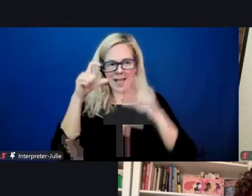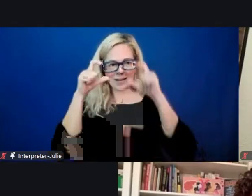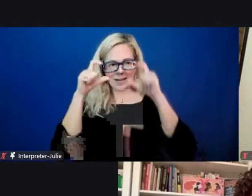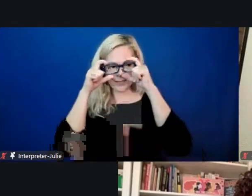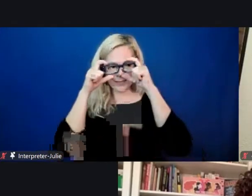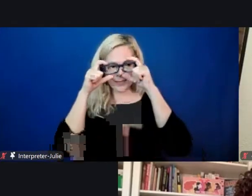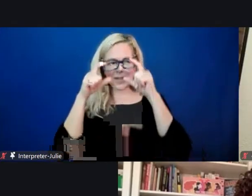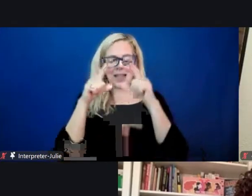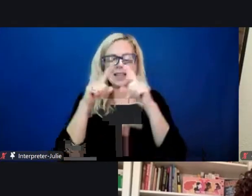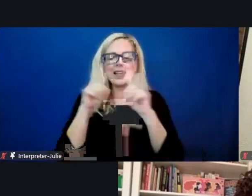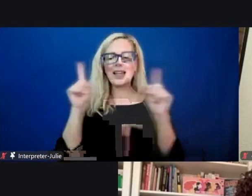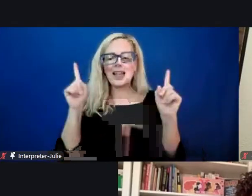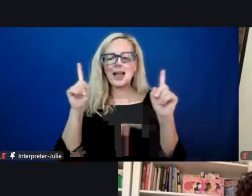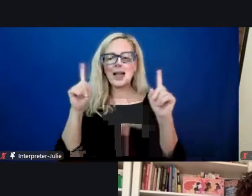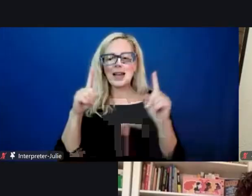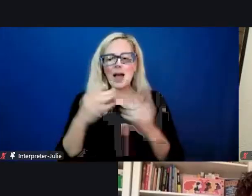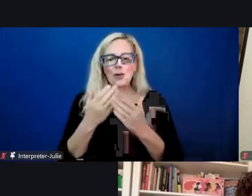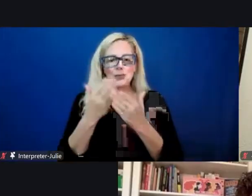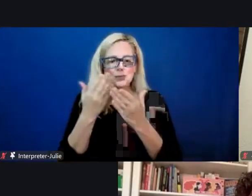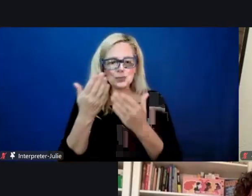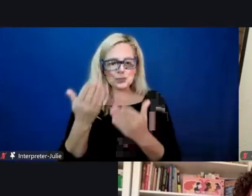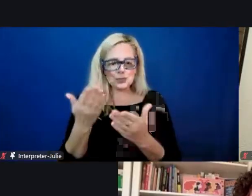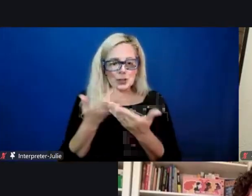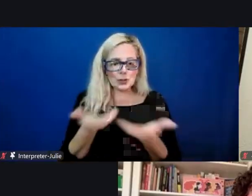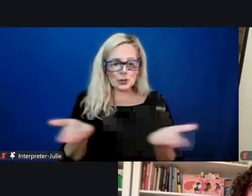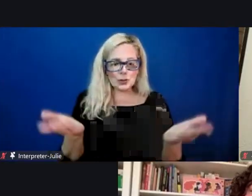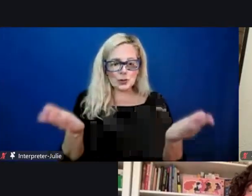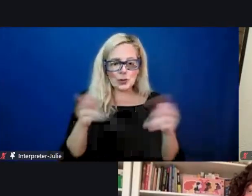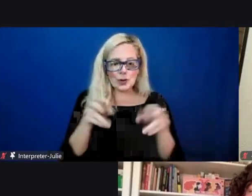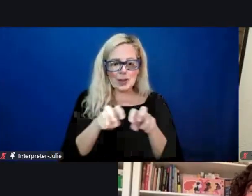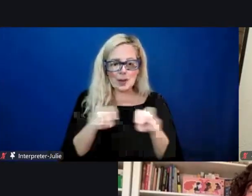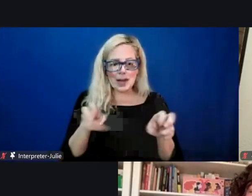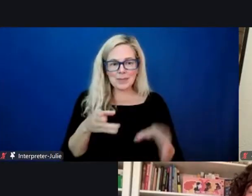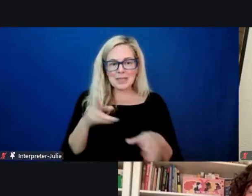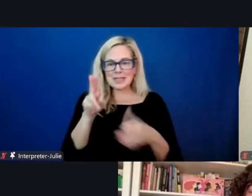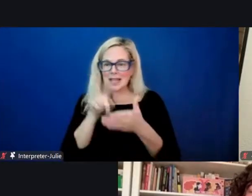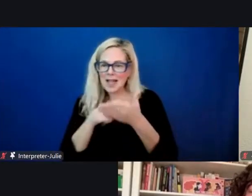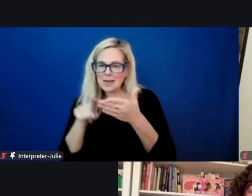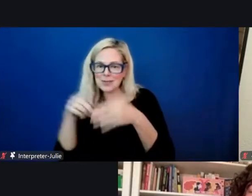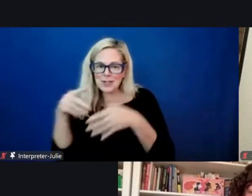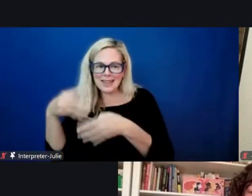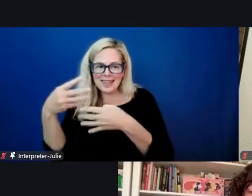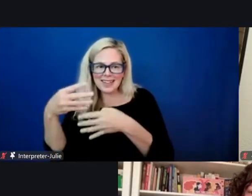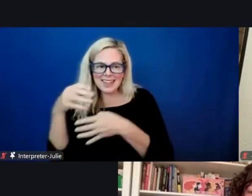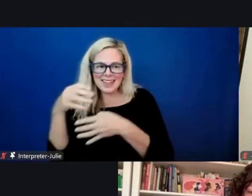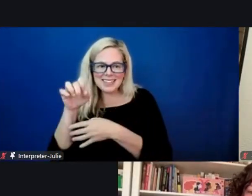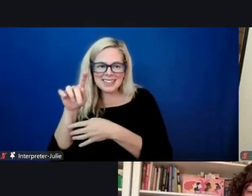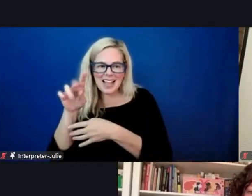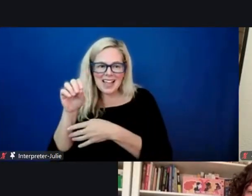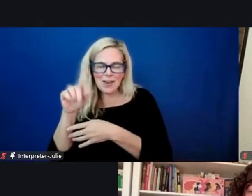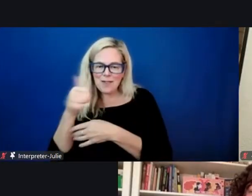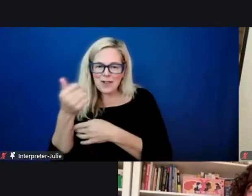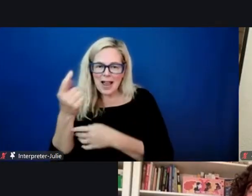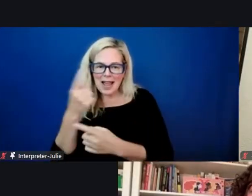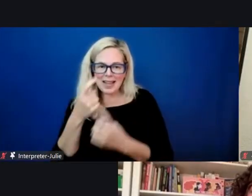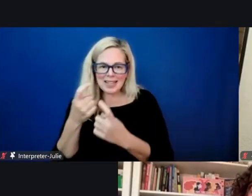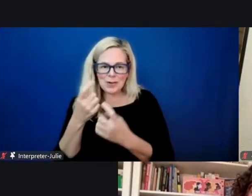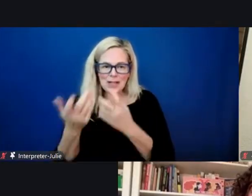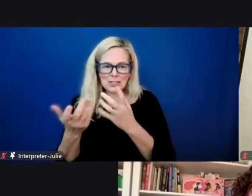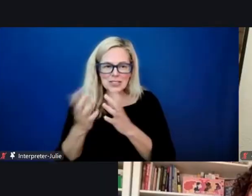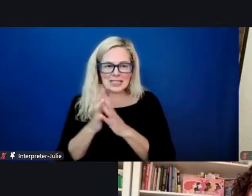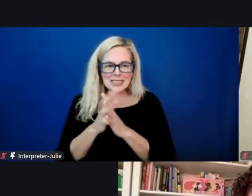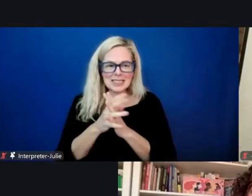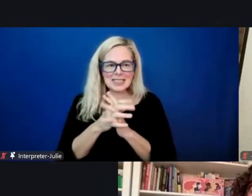up back to our panelists. I'm looking on Slido for any questions, and if none